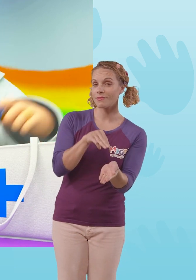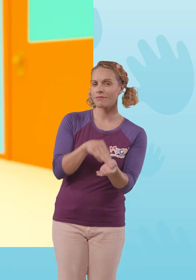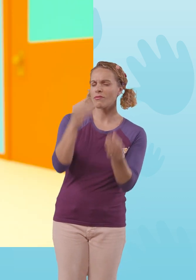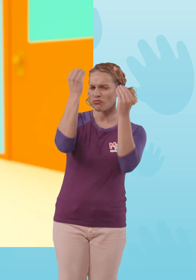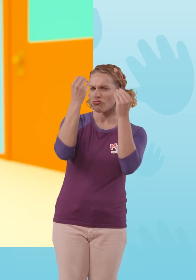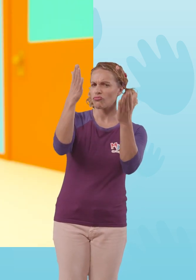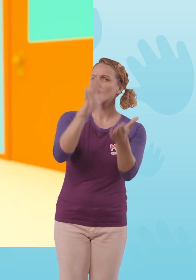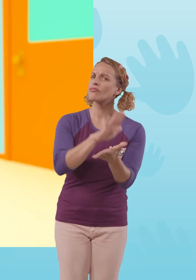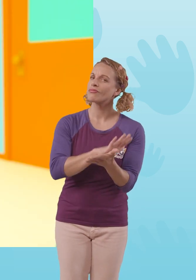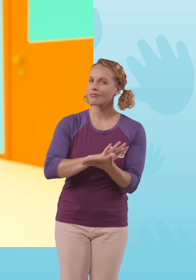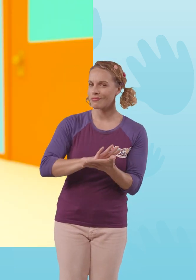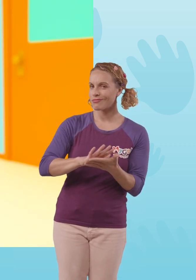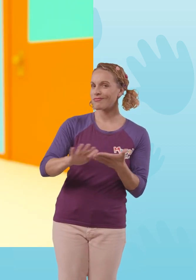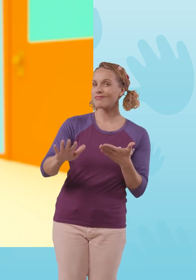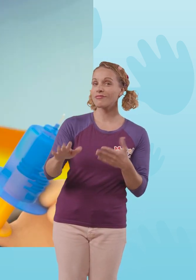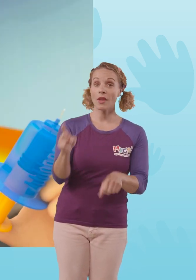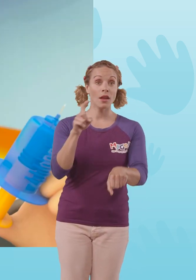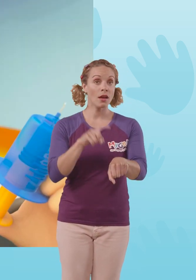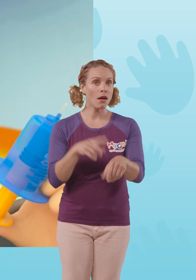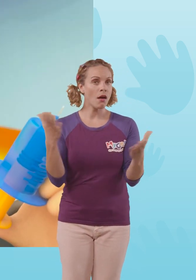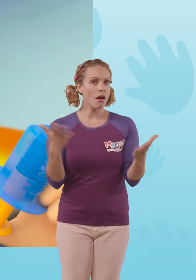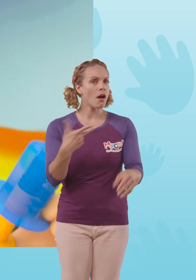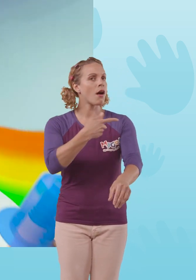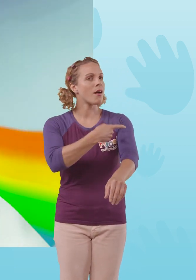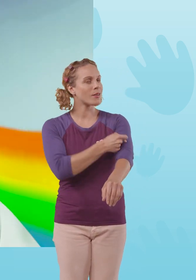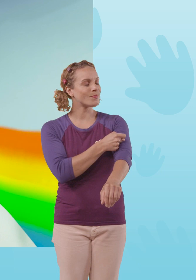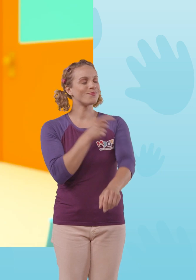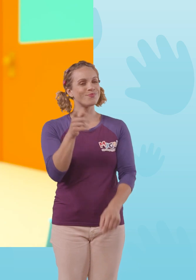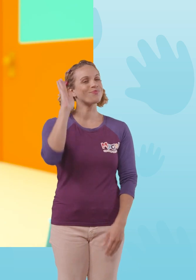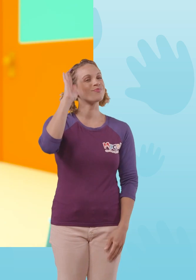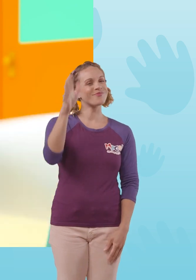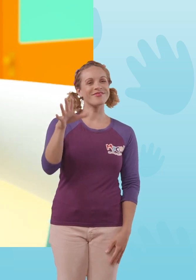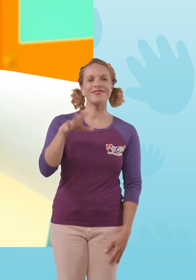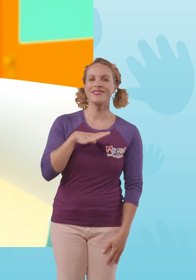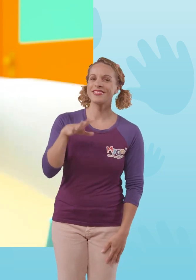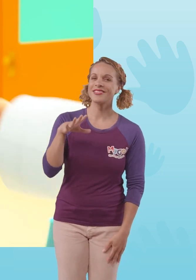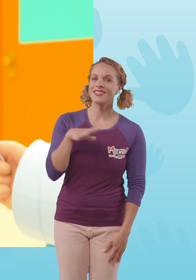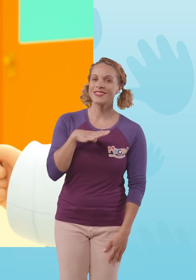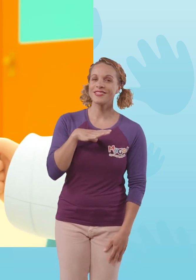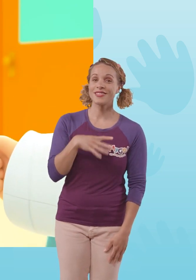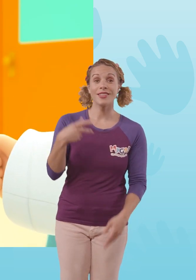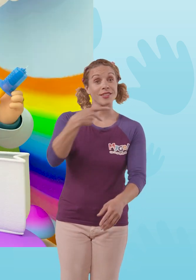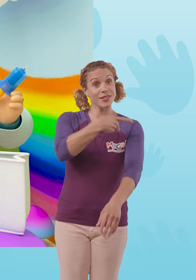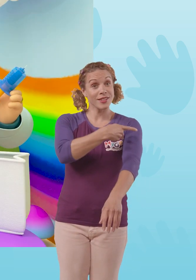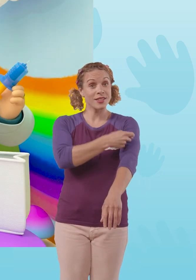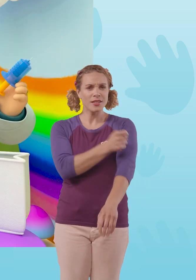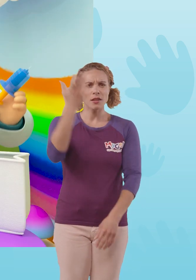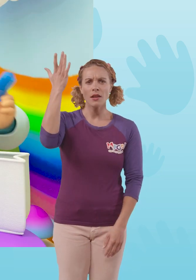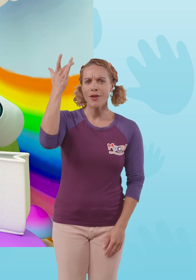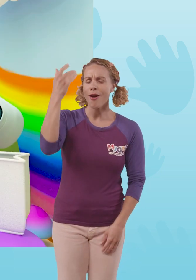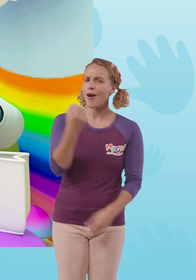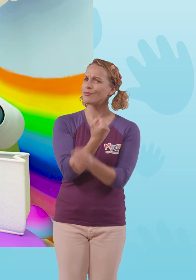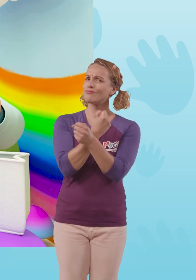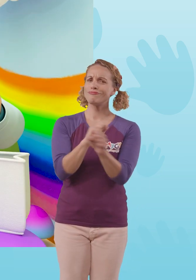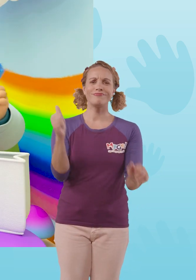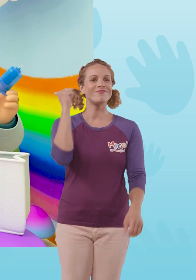Here's the doctor, he's so very kind. It's time for your jab, you will be fine. A jab